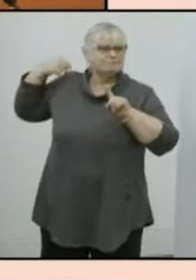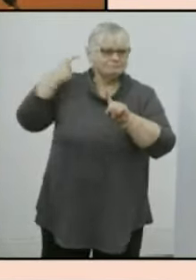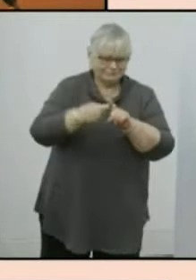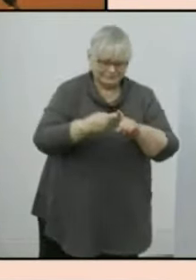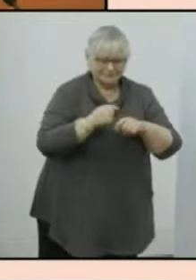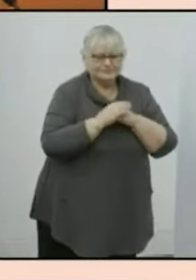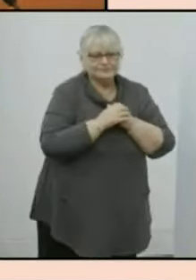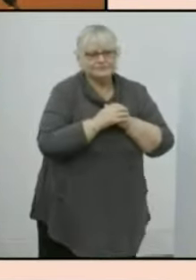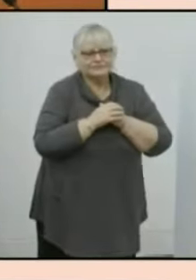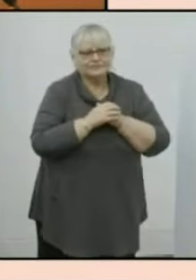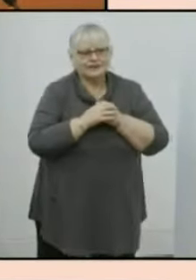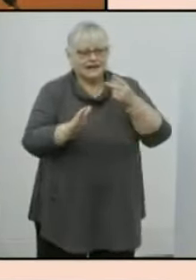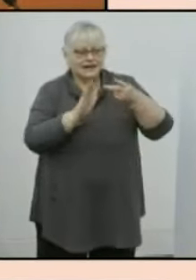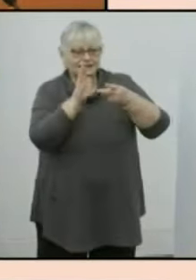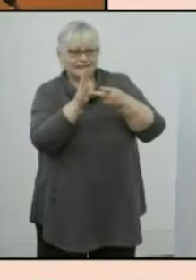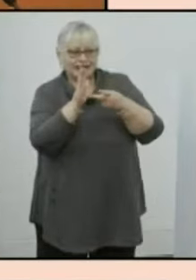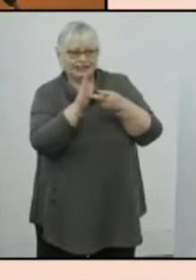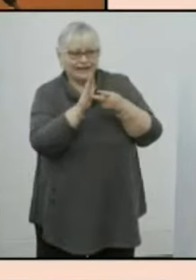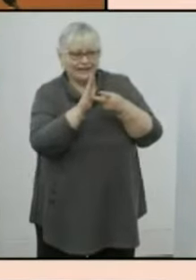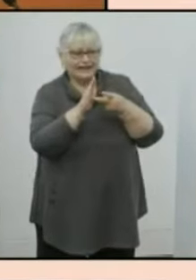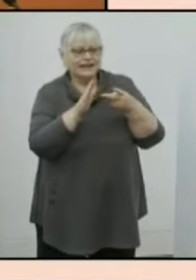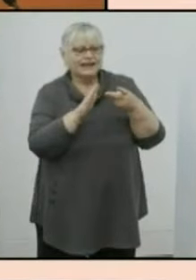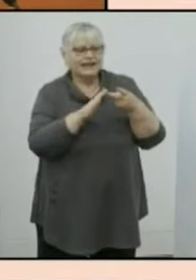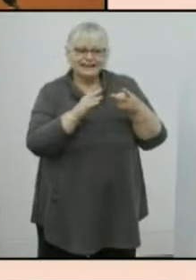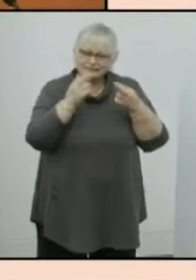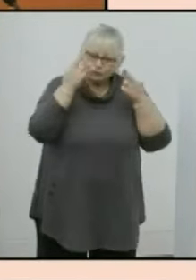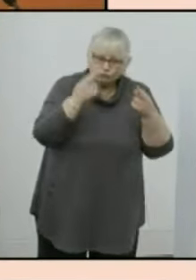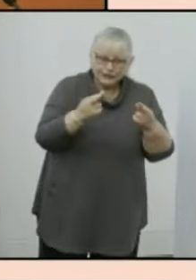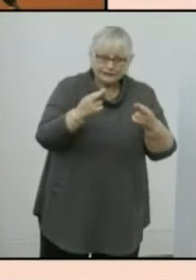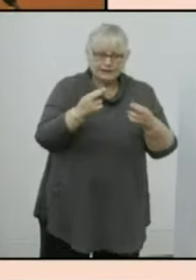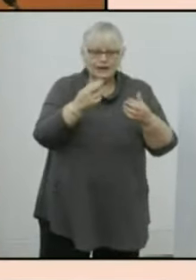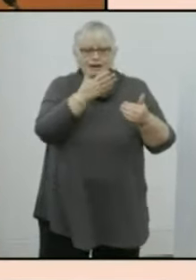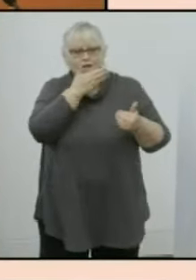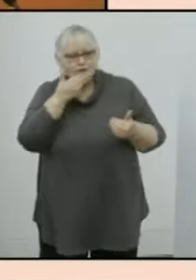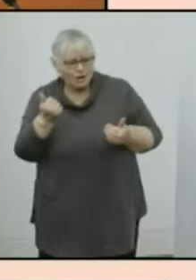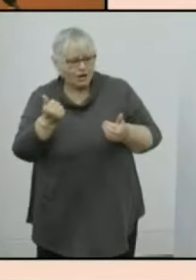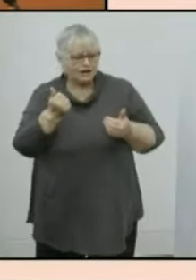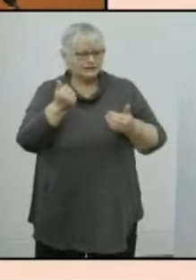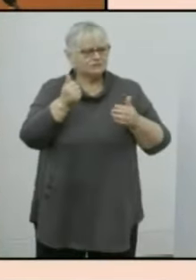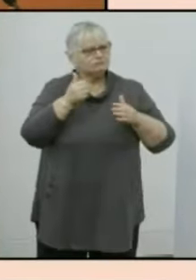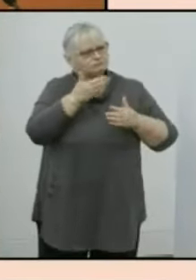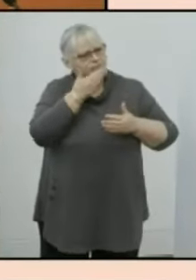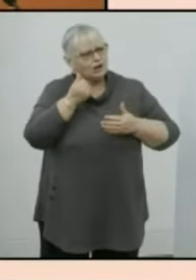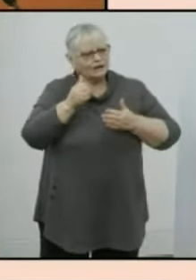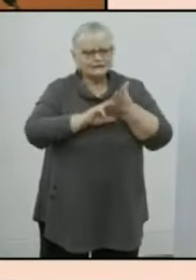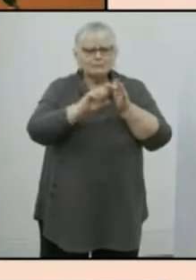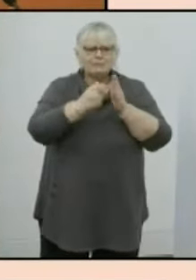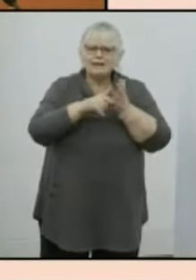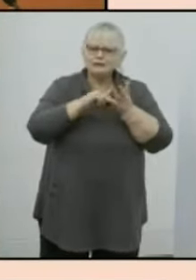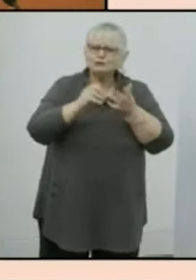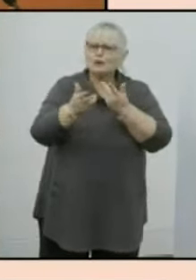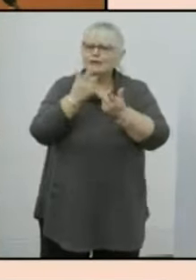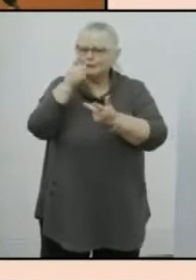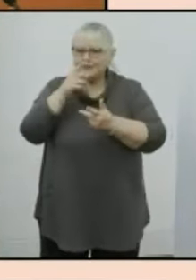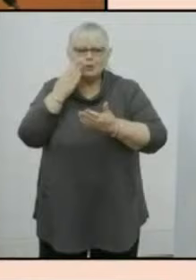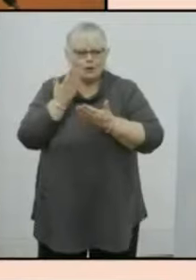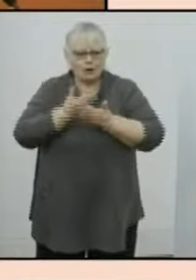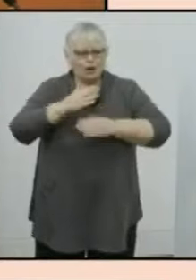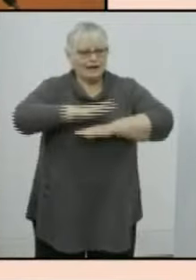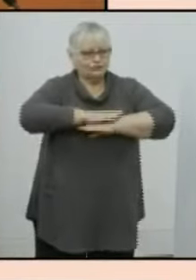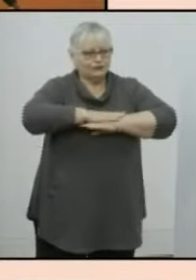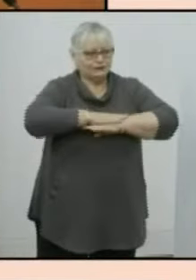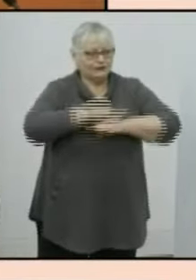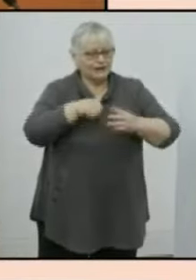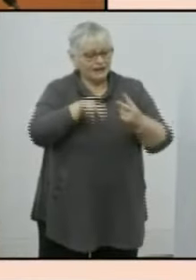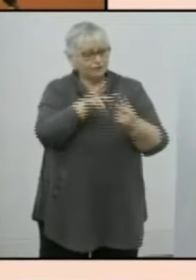second thing i want you to do is also to respect and be kind and courteous to other people that you meet while you're on country so